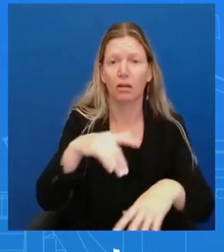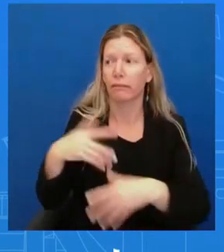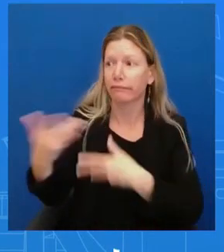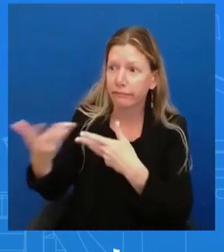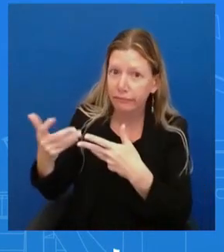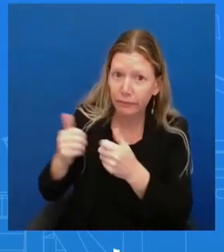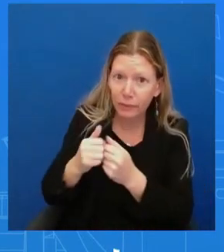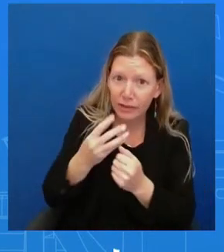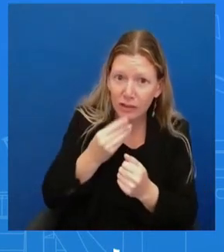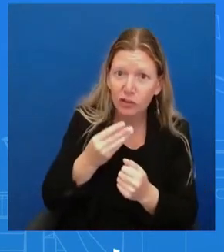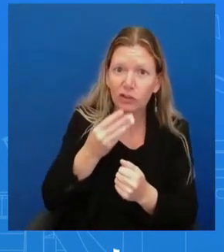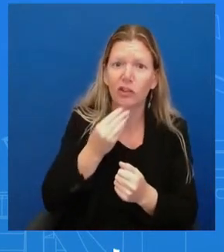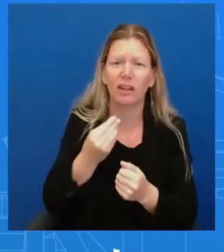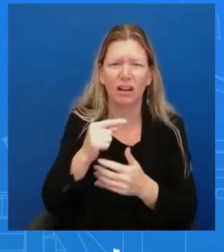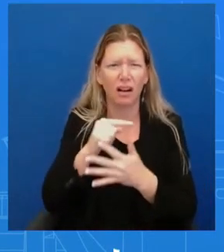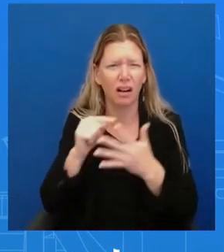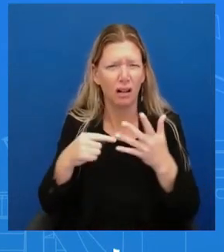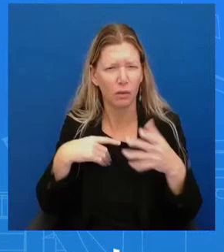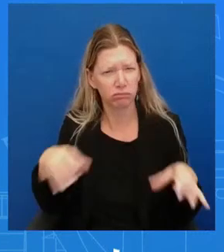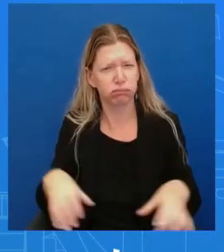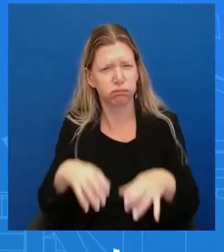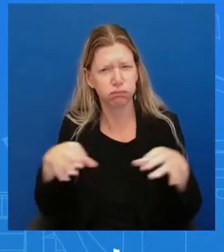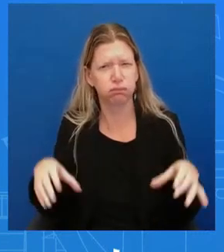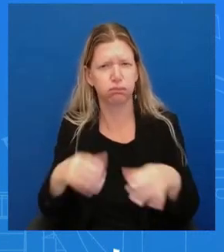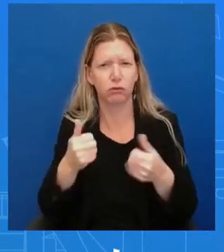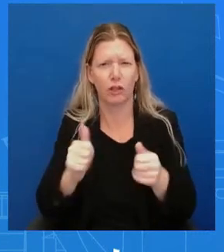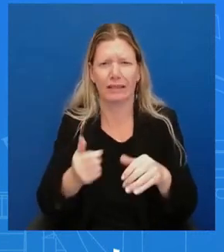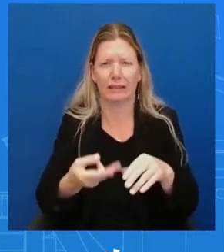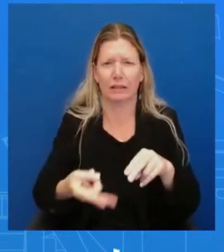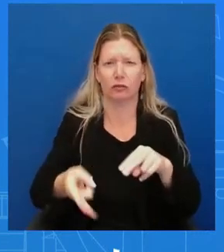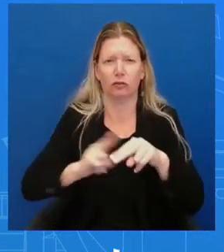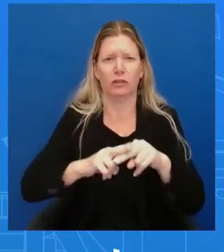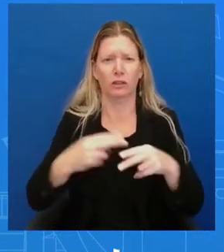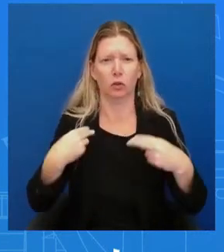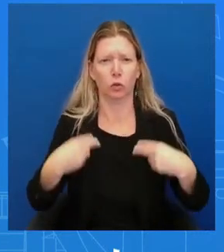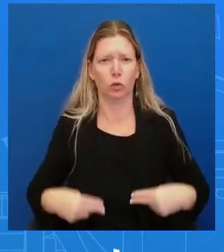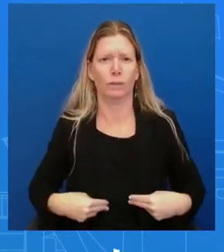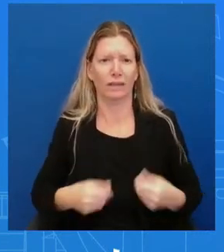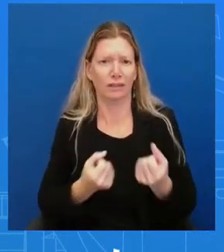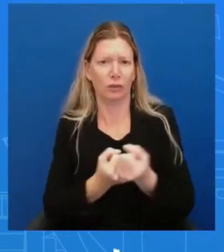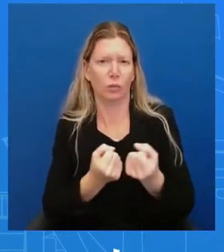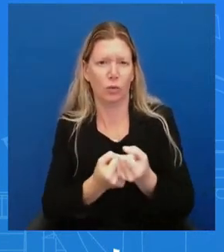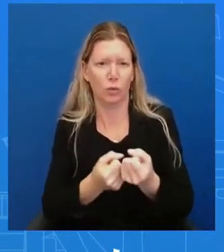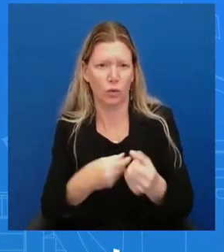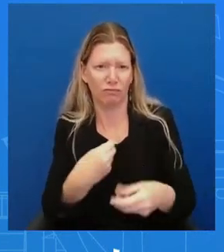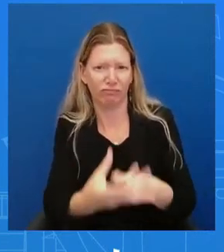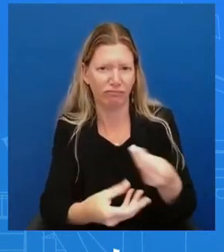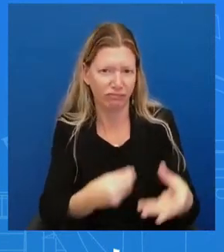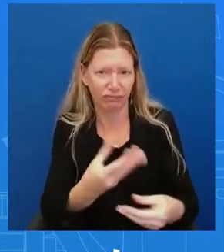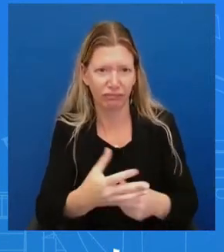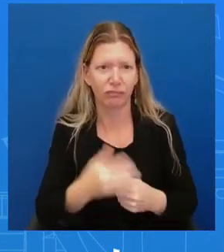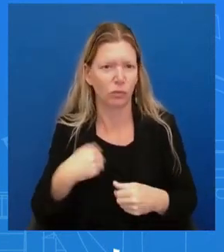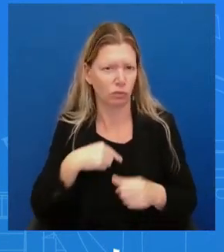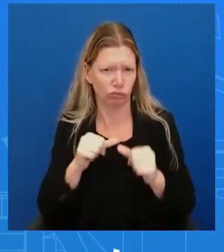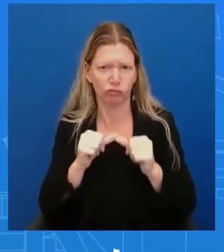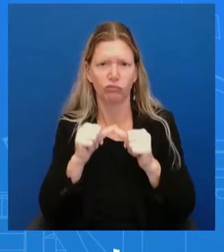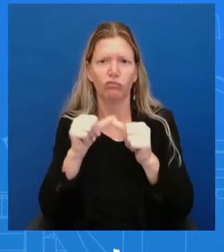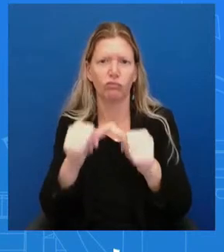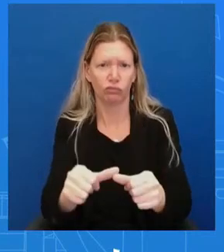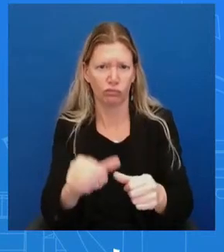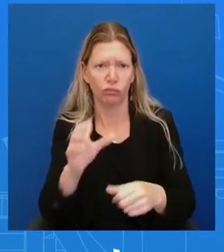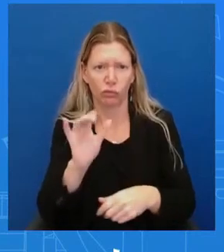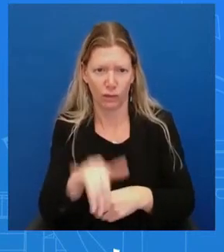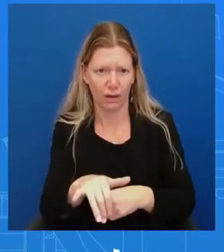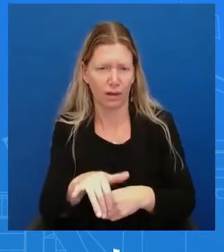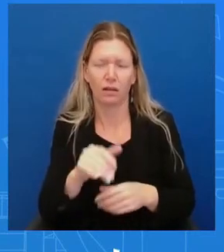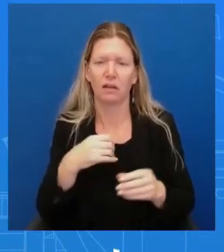increase the humanitarian aid. And so we're going to continue to do that. I don't have anything to share with you at this moment. Iftar dinner, would